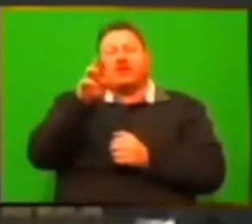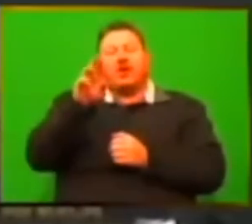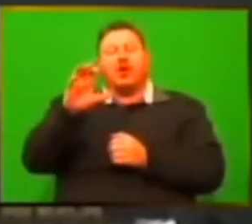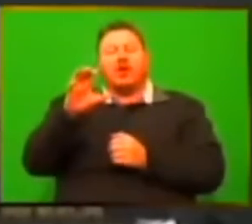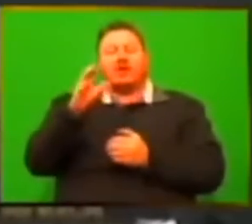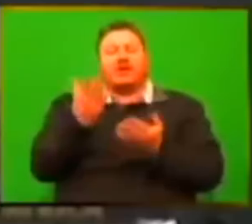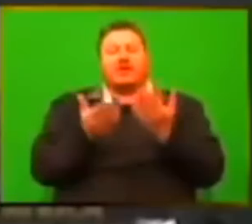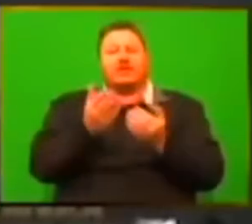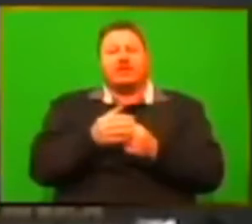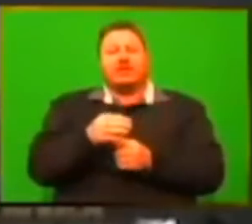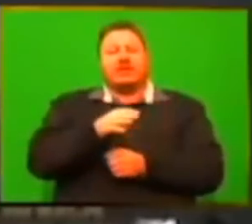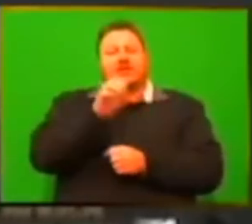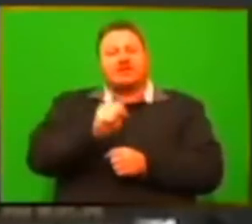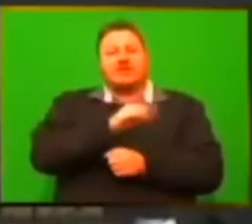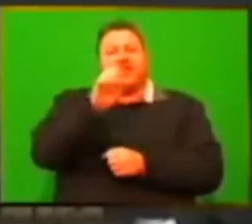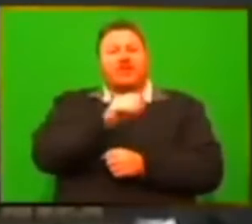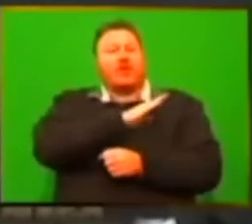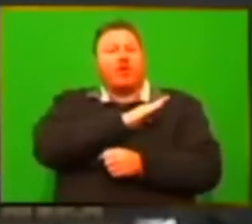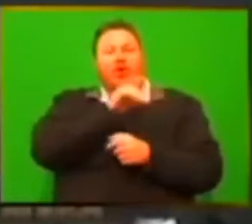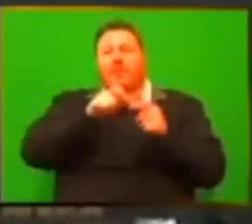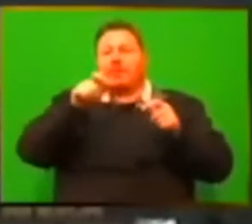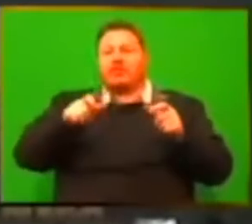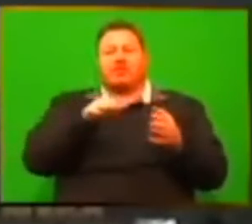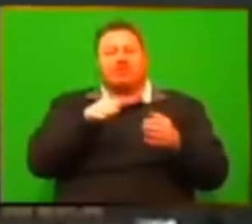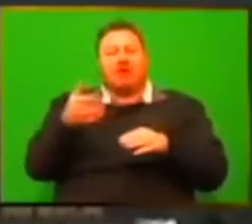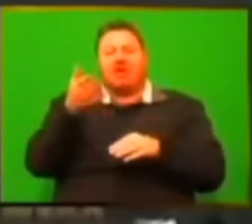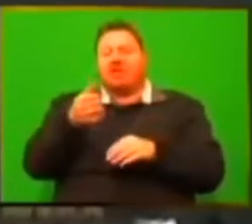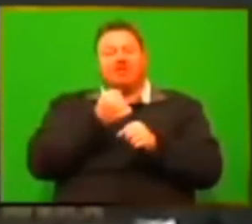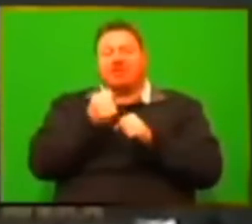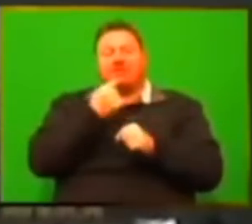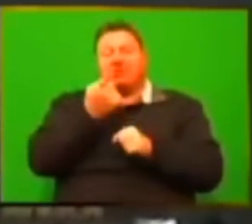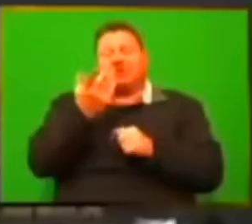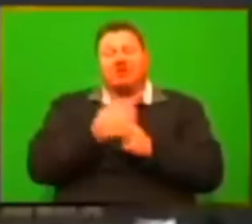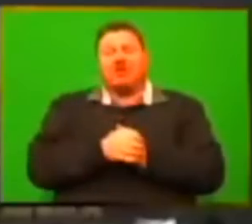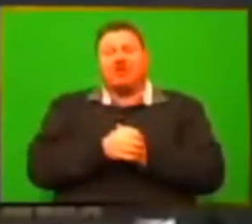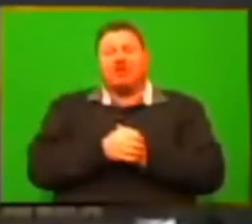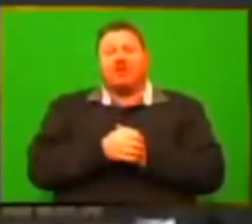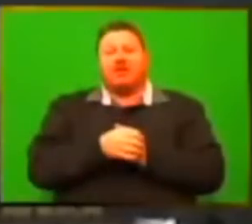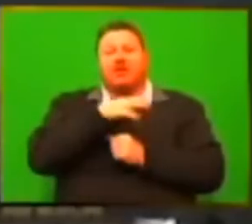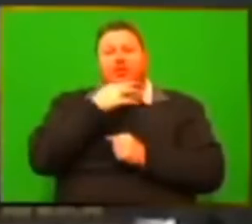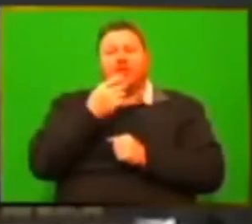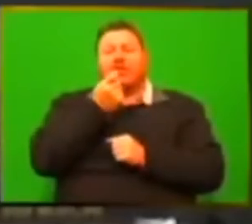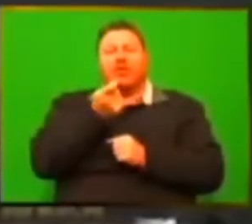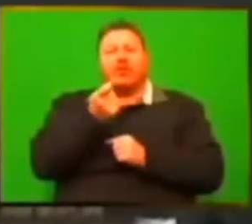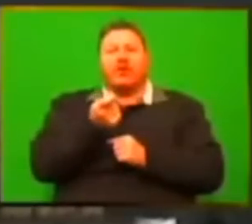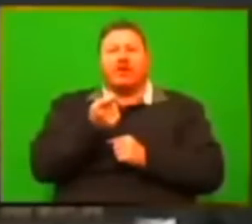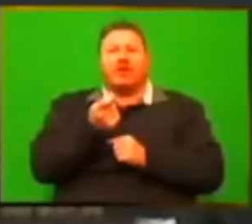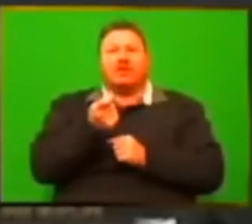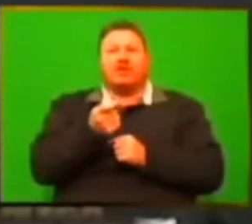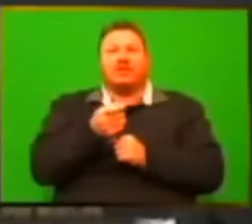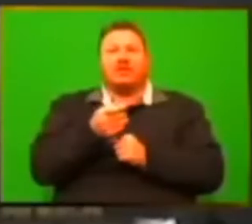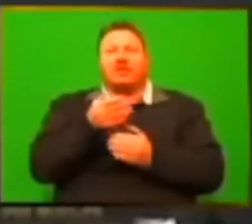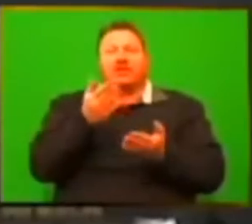African soldiers are dying in that war, and you never said anything about that. There is a real threat of instability in the